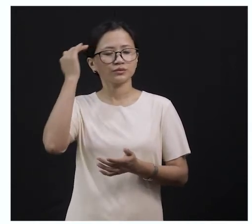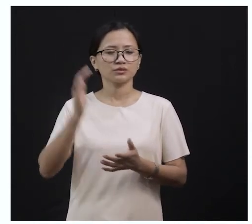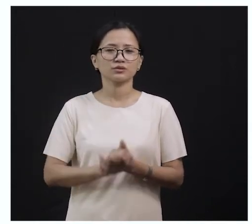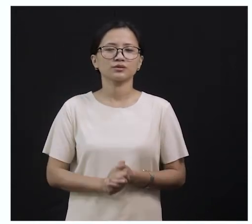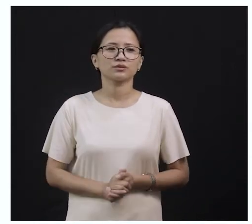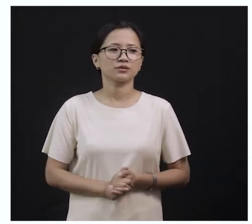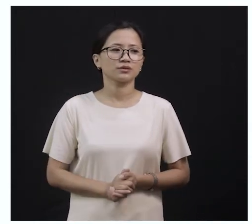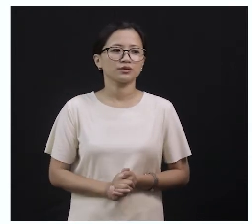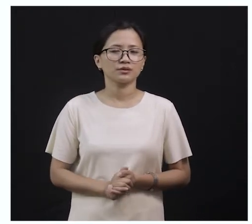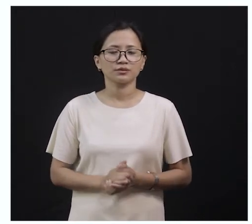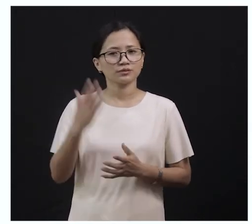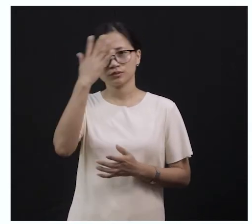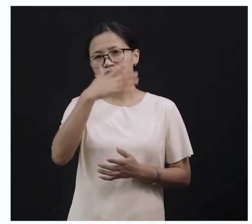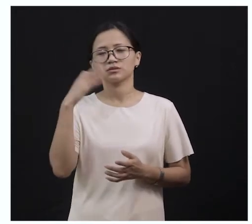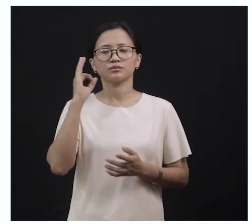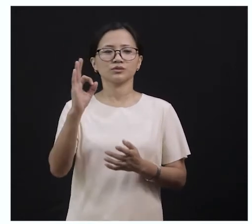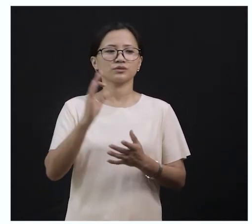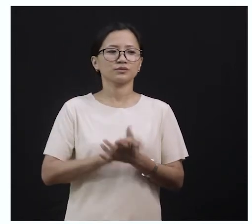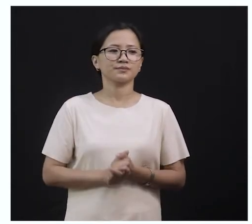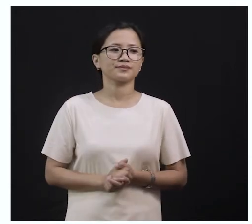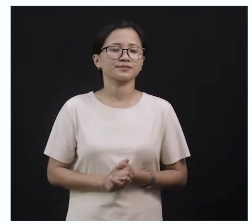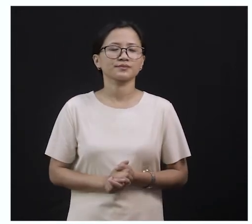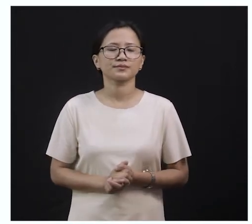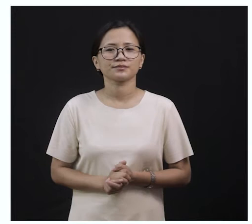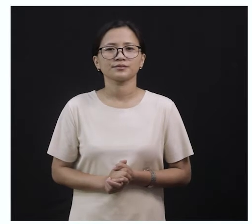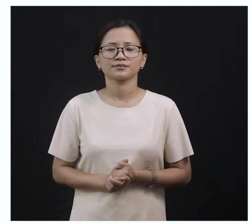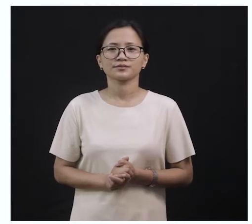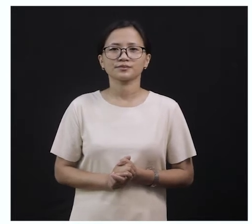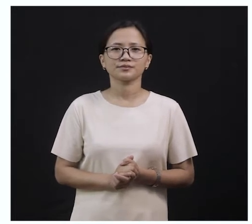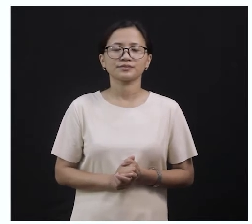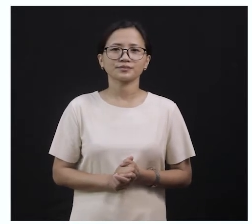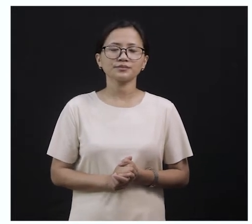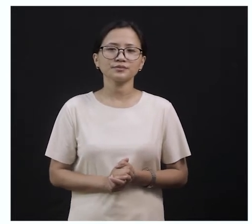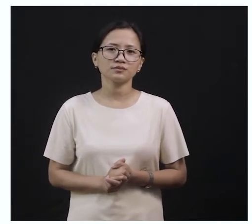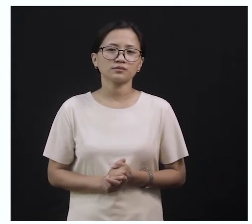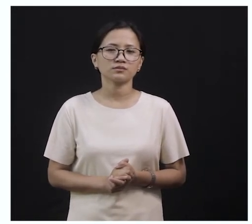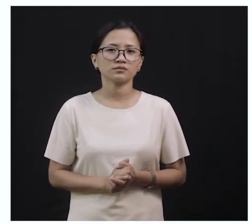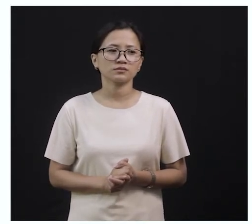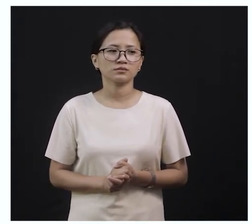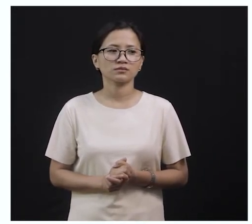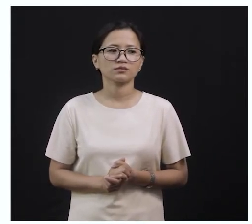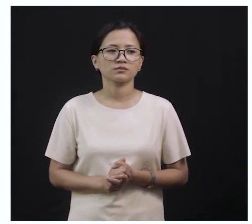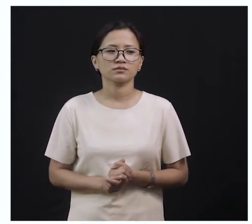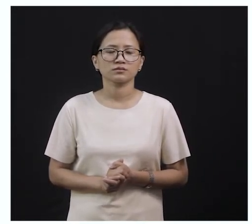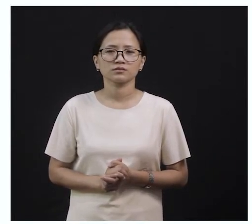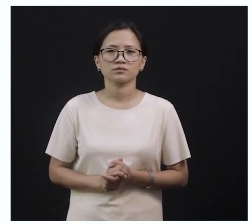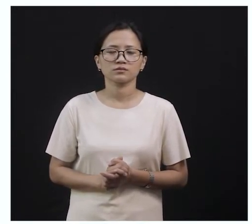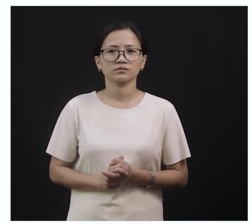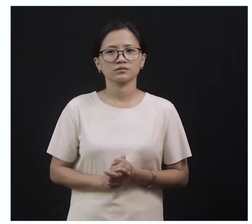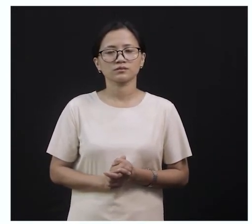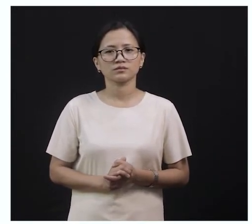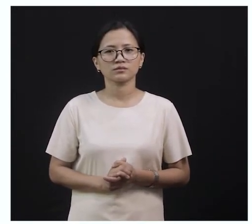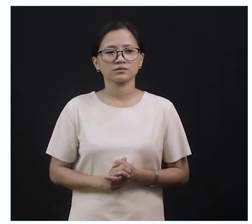If there were no butterfly, no one would know how they look like, how beautiful they are, right? So,